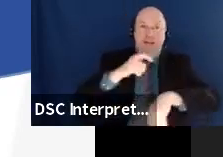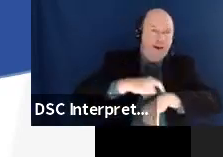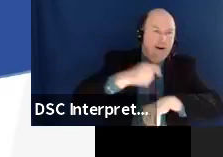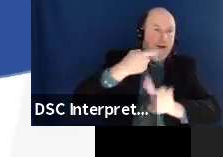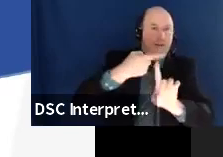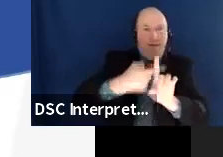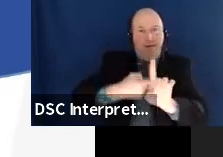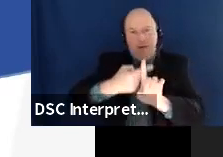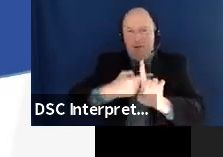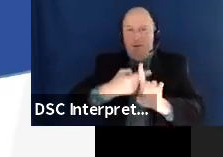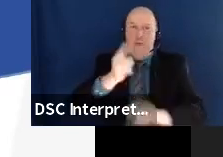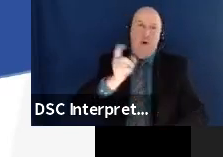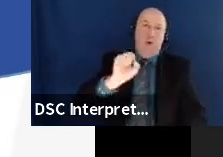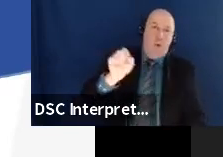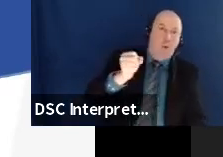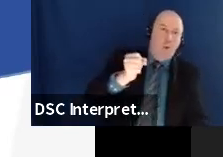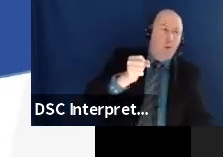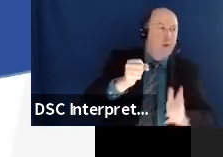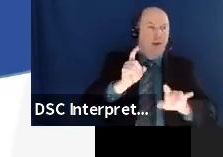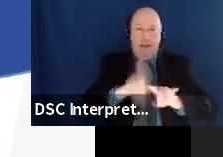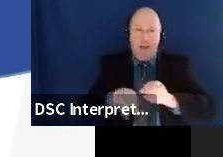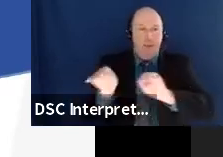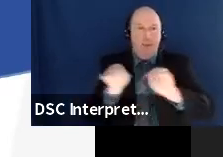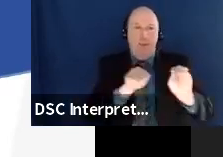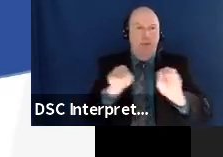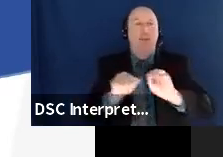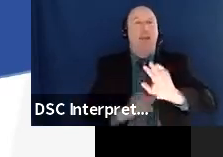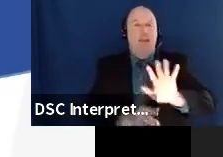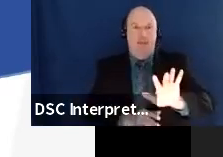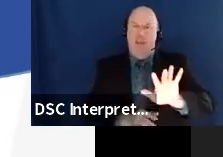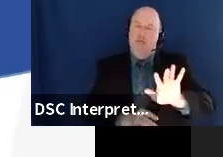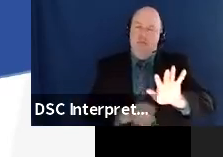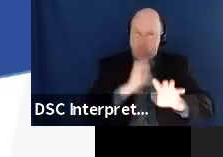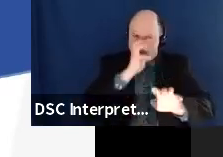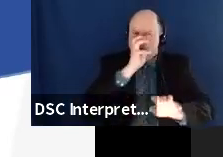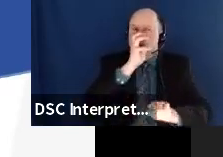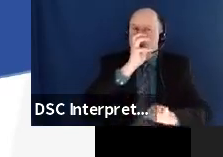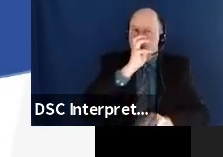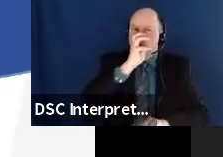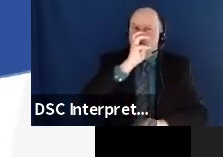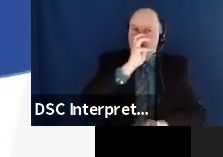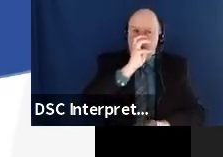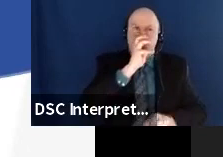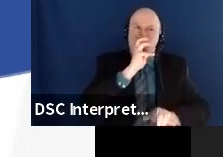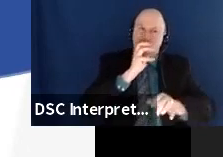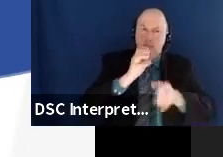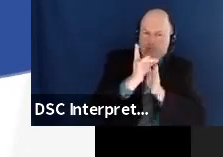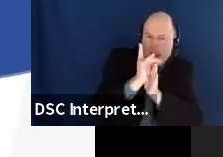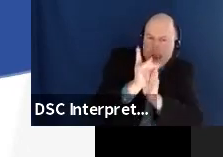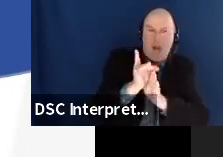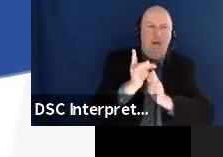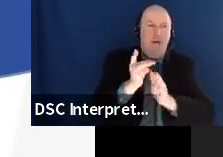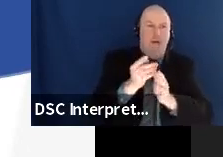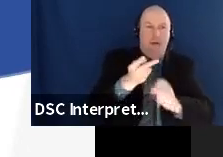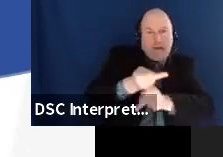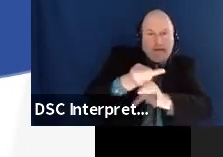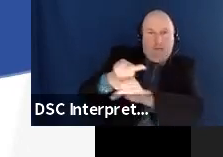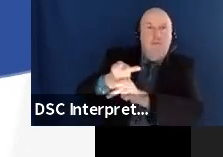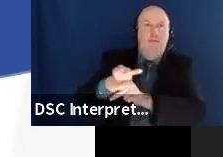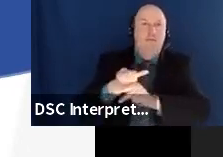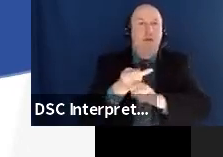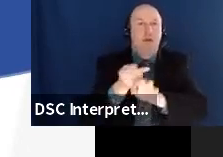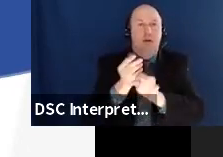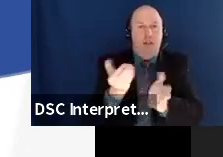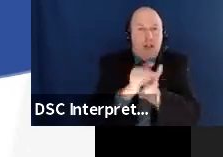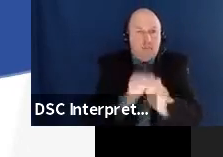holding, not being able to move vials. So again, there are very strict things to handling the vaccine. And another reason why,